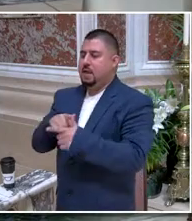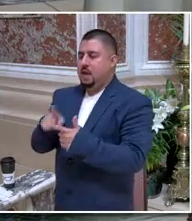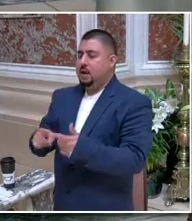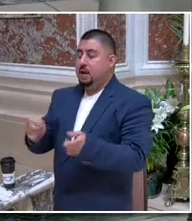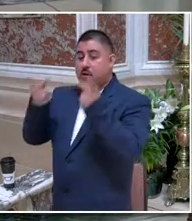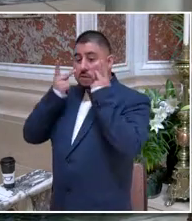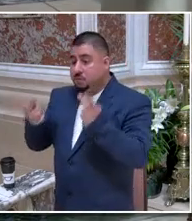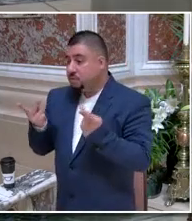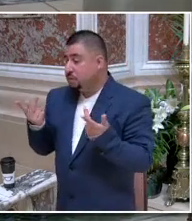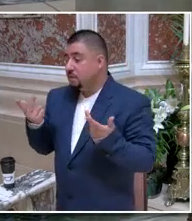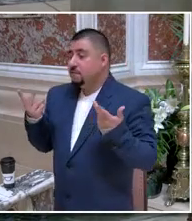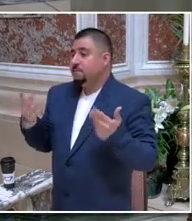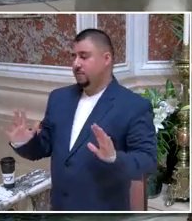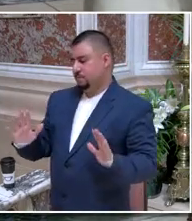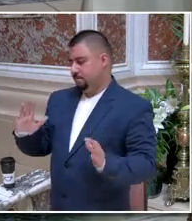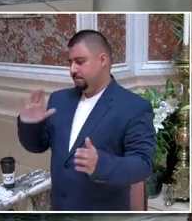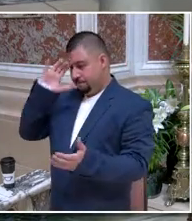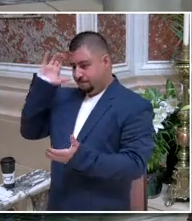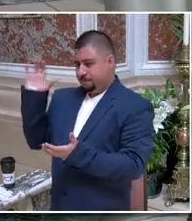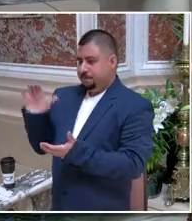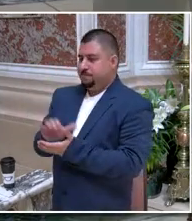saw and believed.